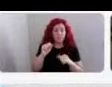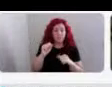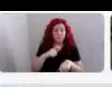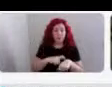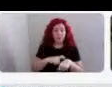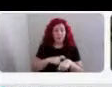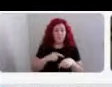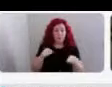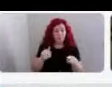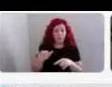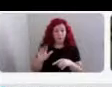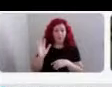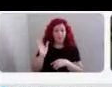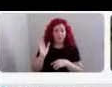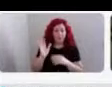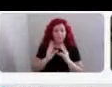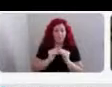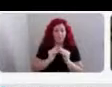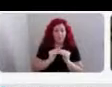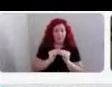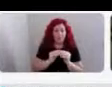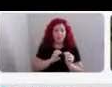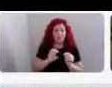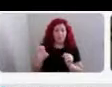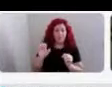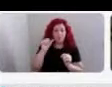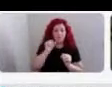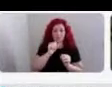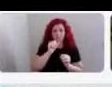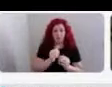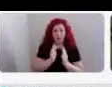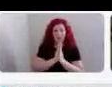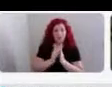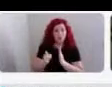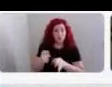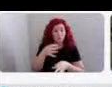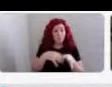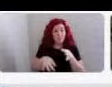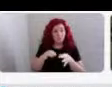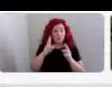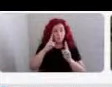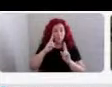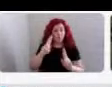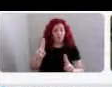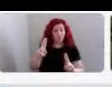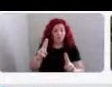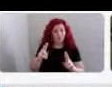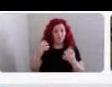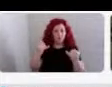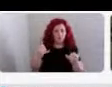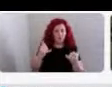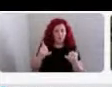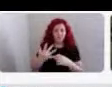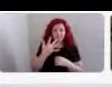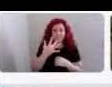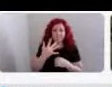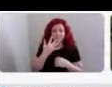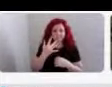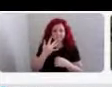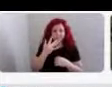that hearing in eastern arizona and ask you instead to honor the weight of testimony in favor of a competitive